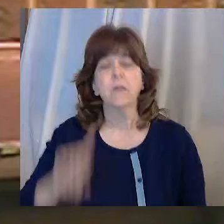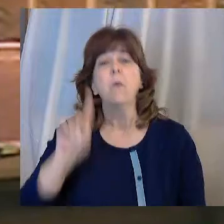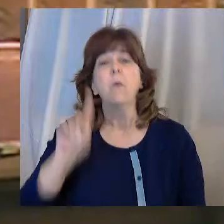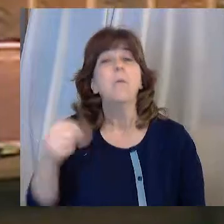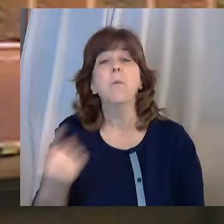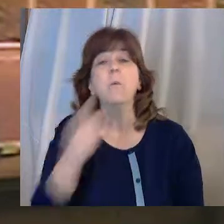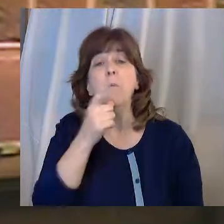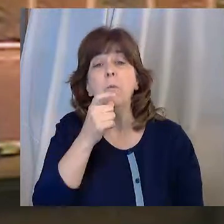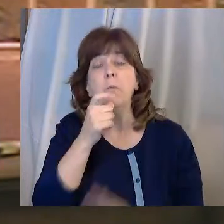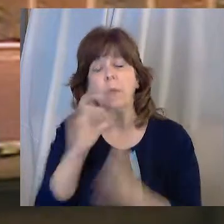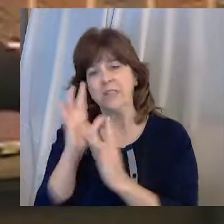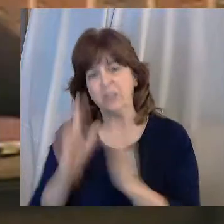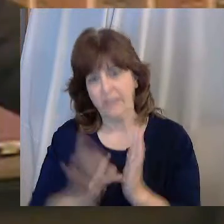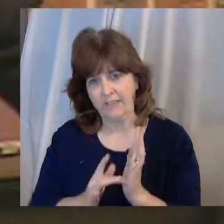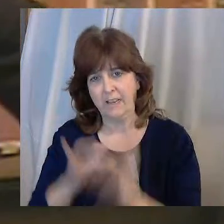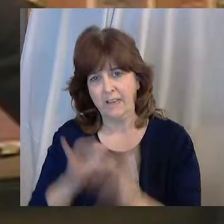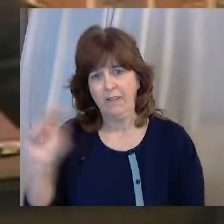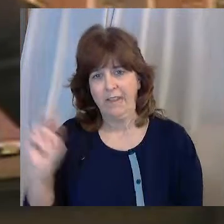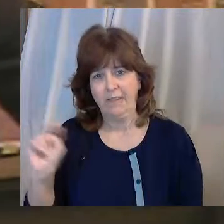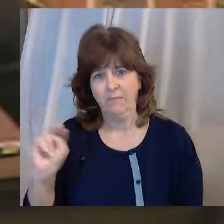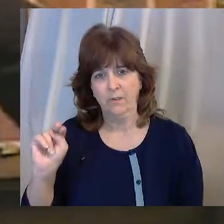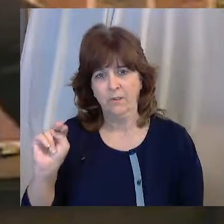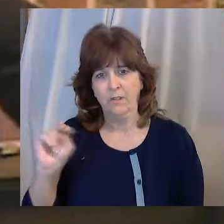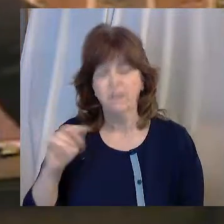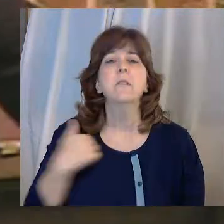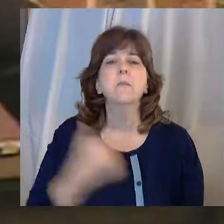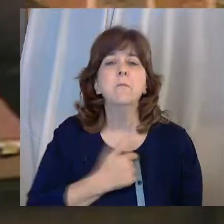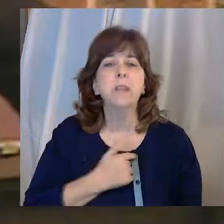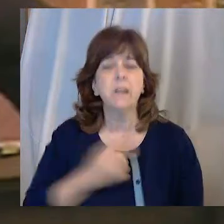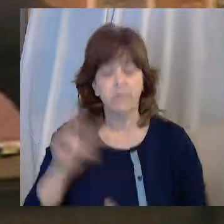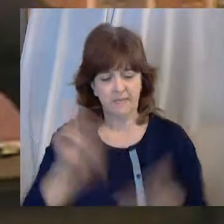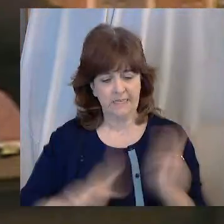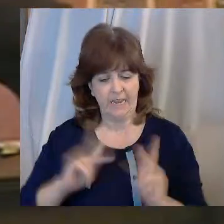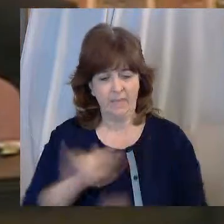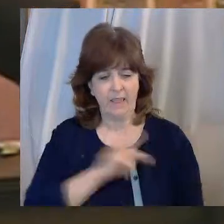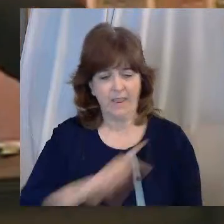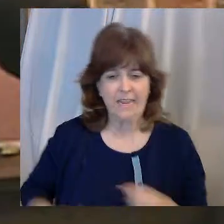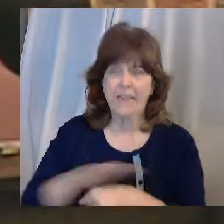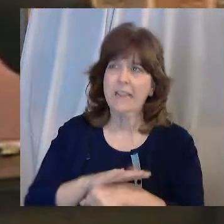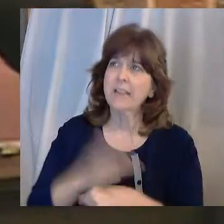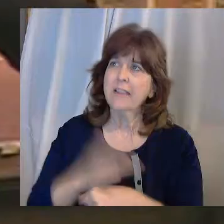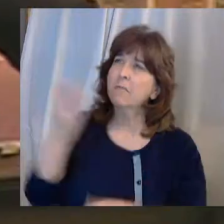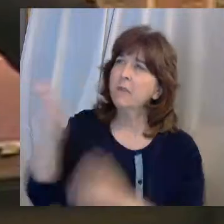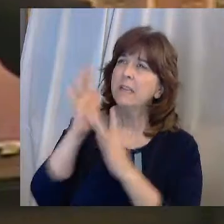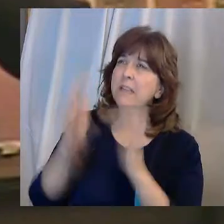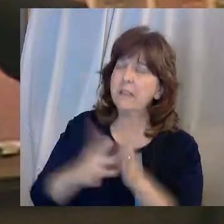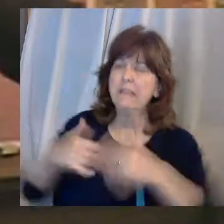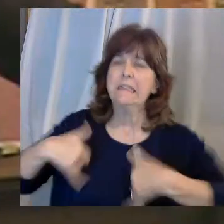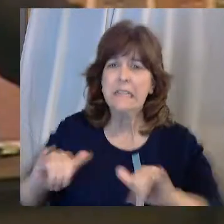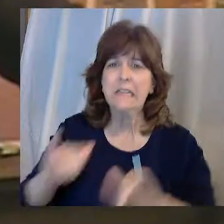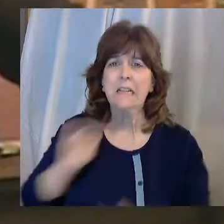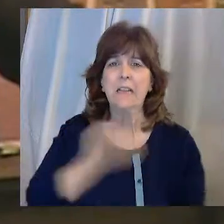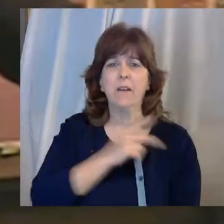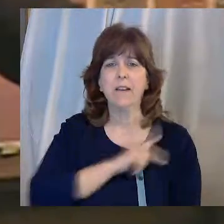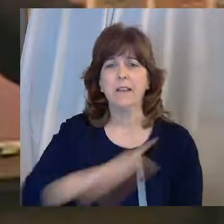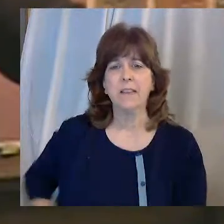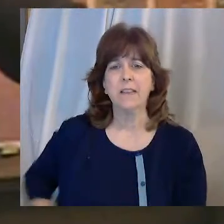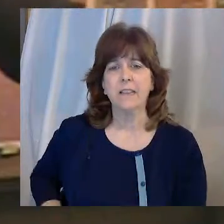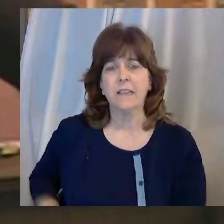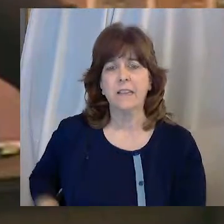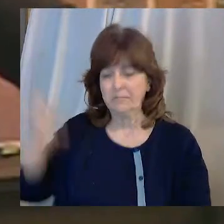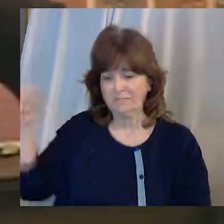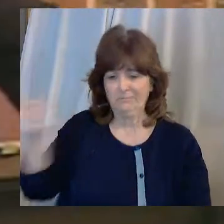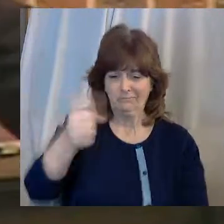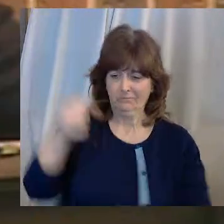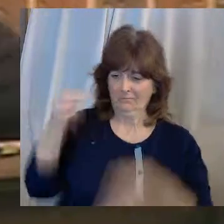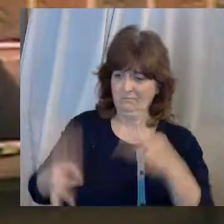kingdom, and Jesus is still our king. When he was asked in front of Pilate, are you a king? And Jesus says, I